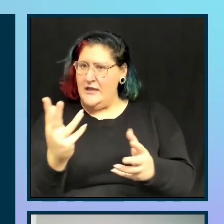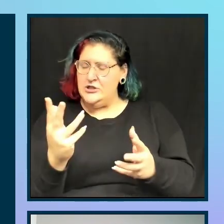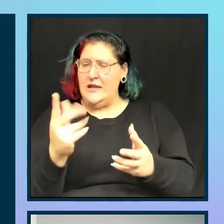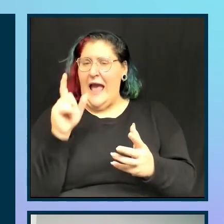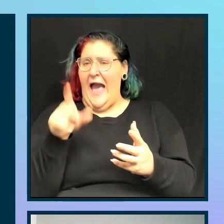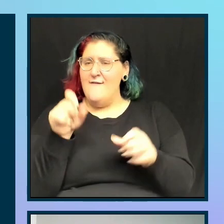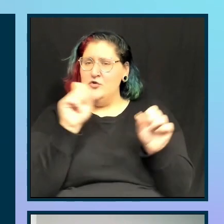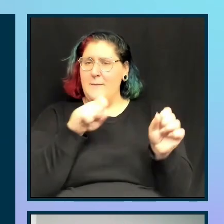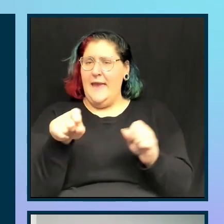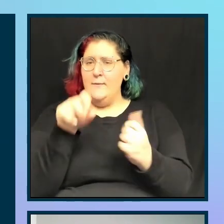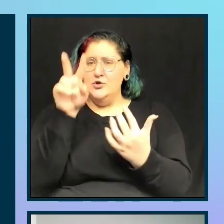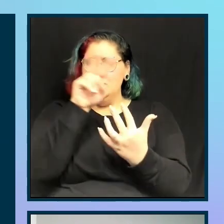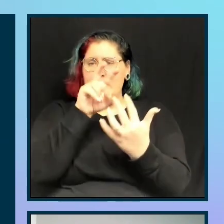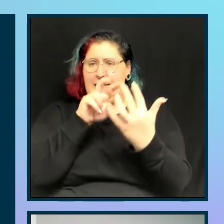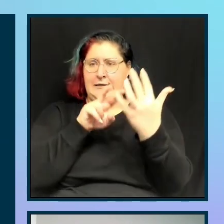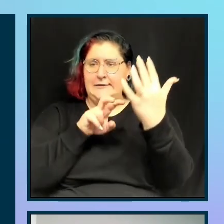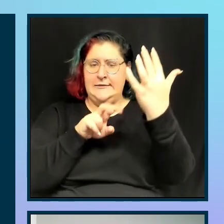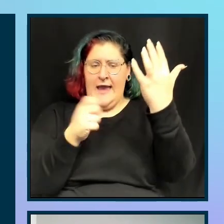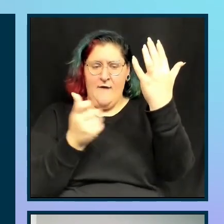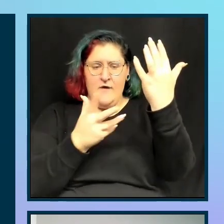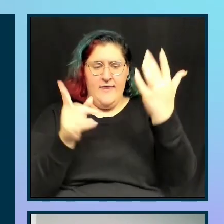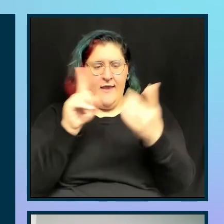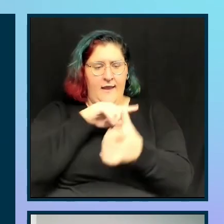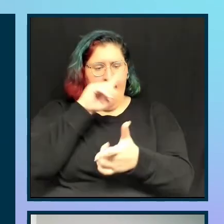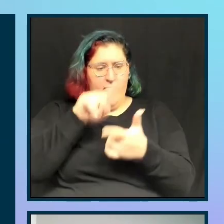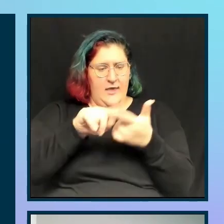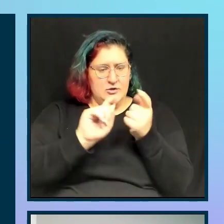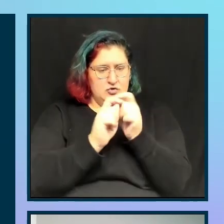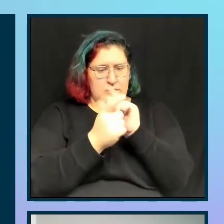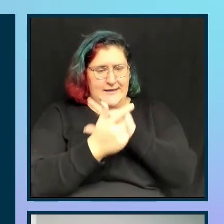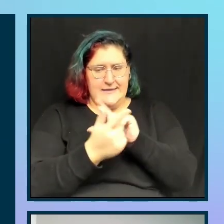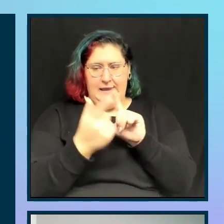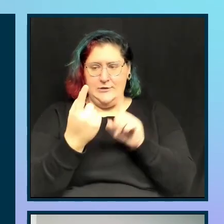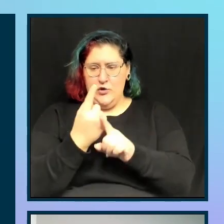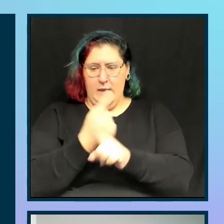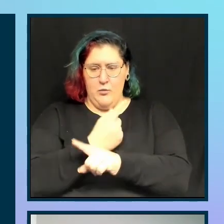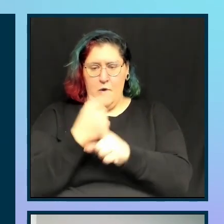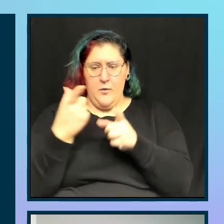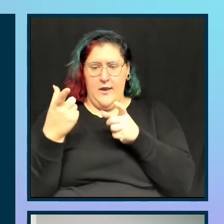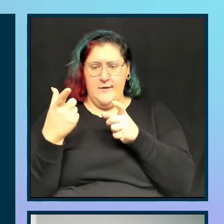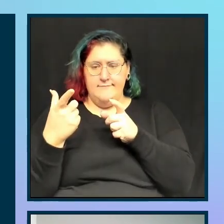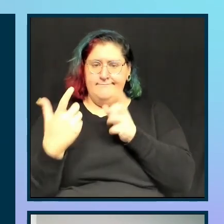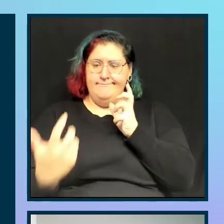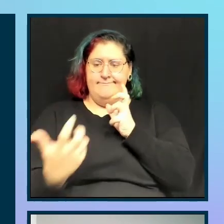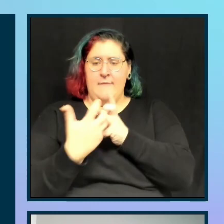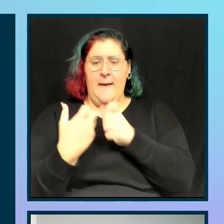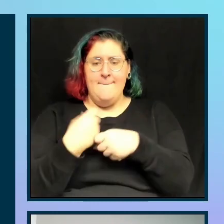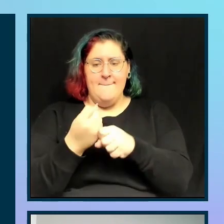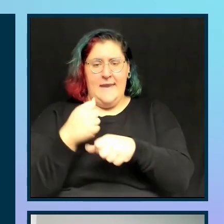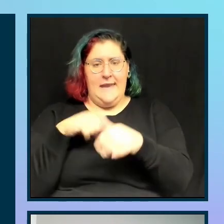be able to translate these into the appropriate levels for styling purposes.